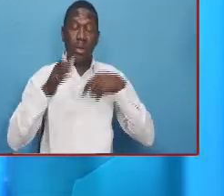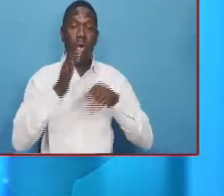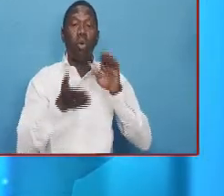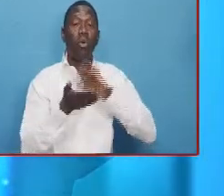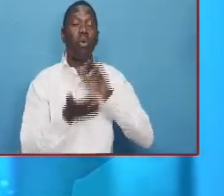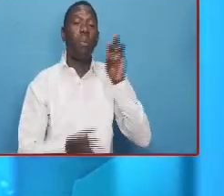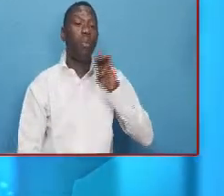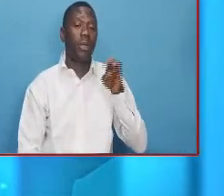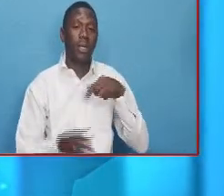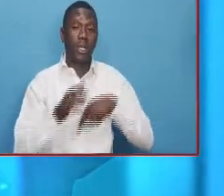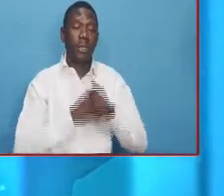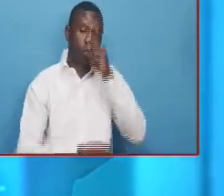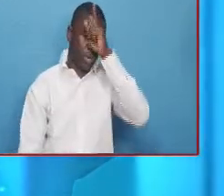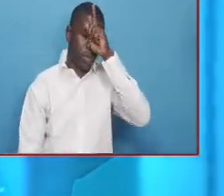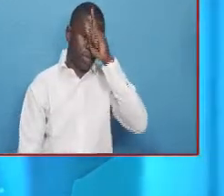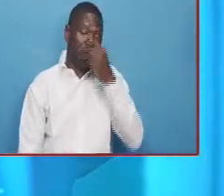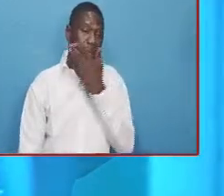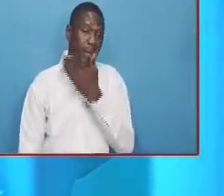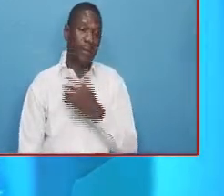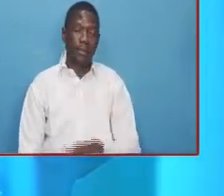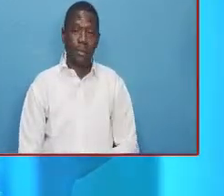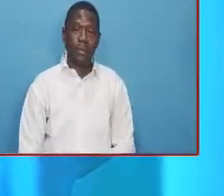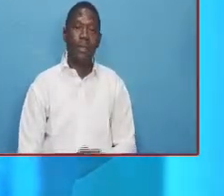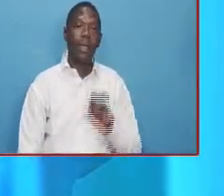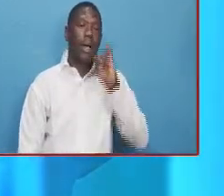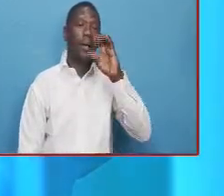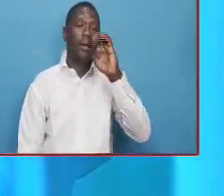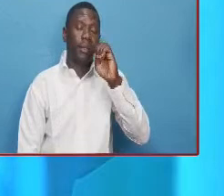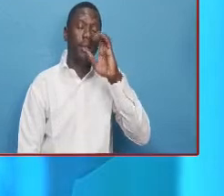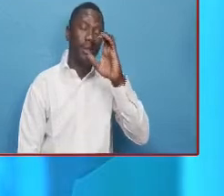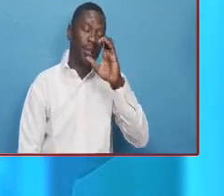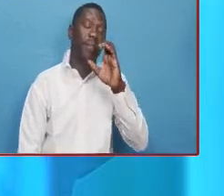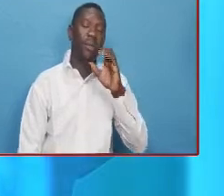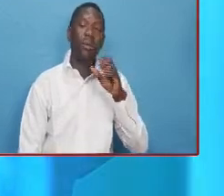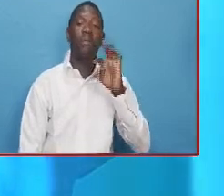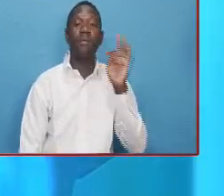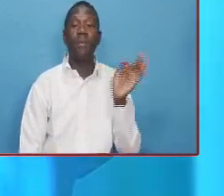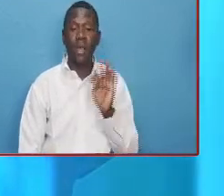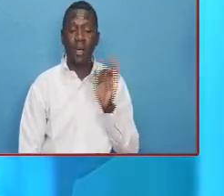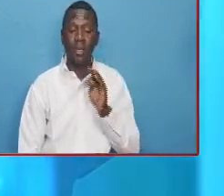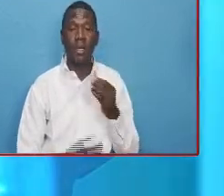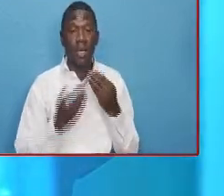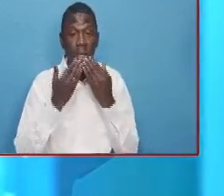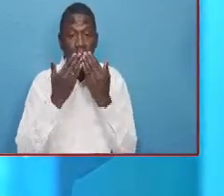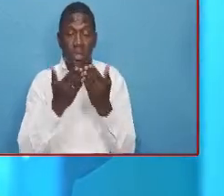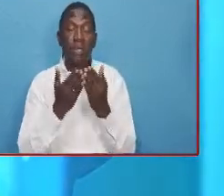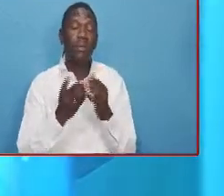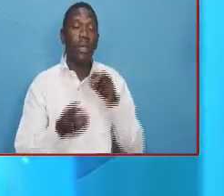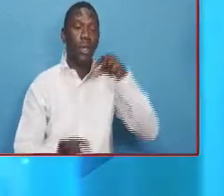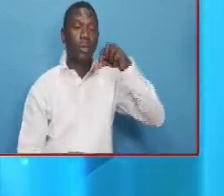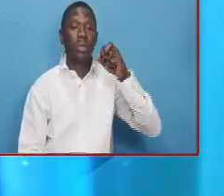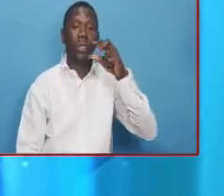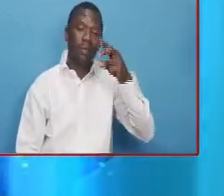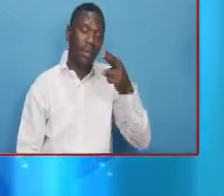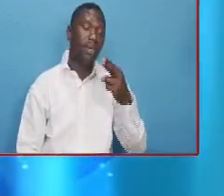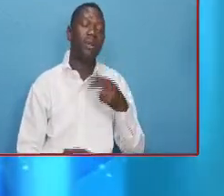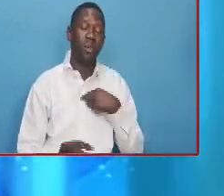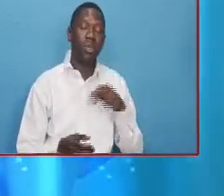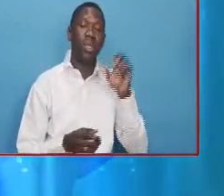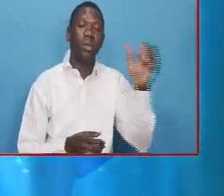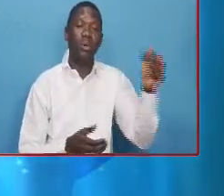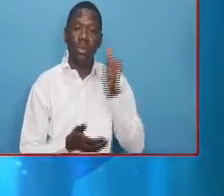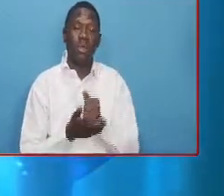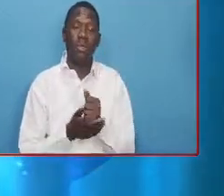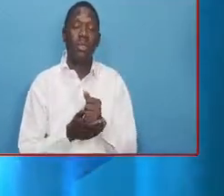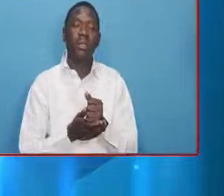on Monday in Germany. The Independent Electoral Commission on Friday briefed QTV on the nomination campaign